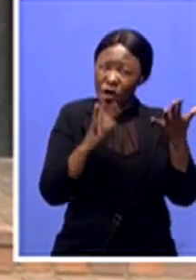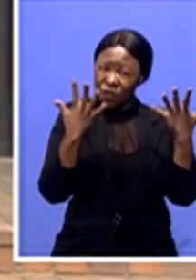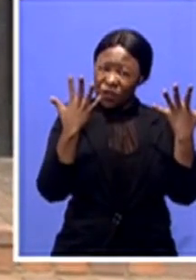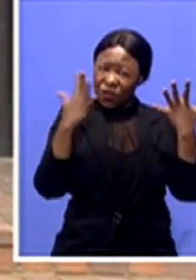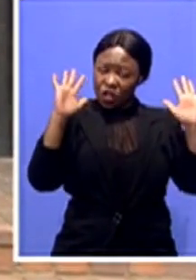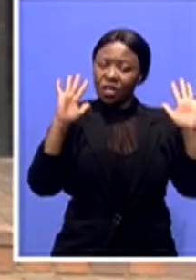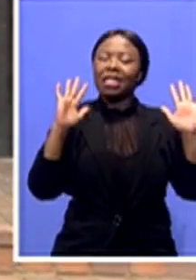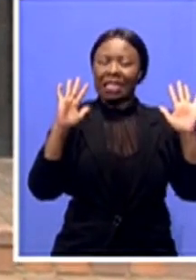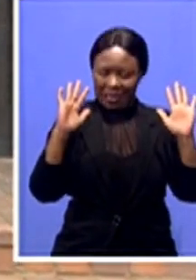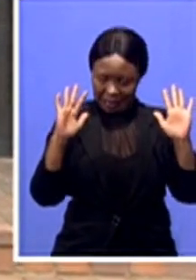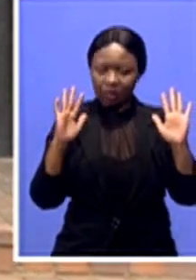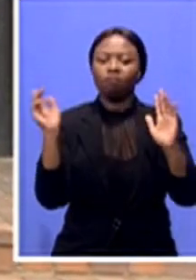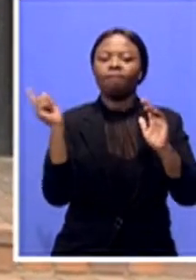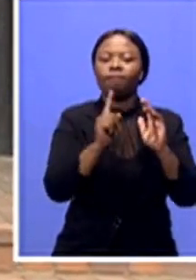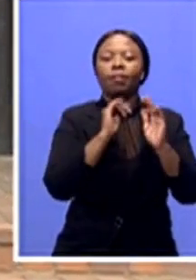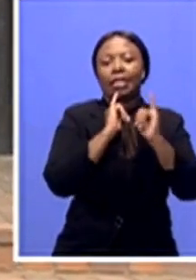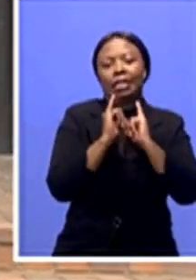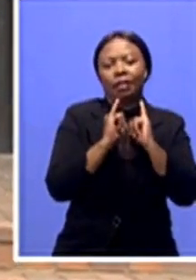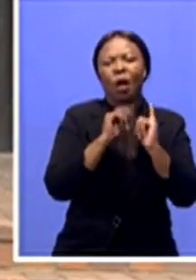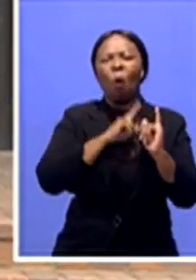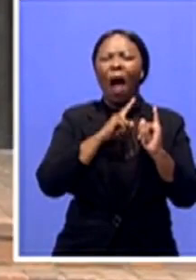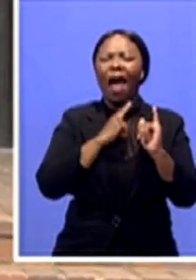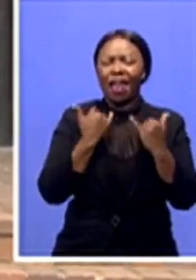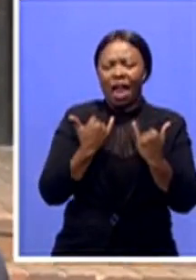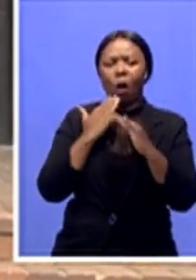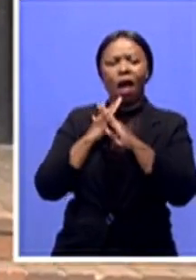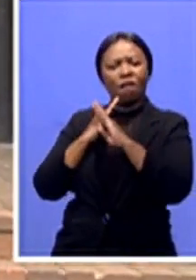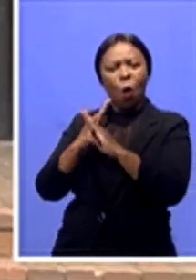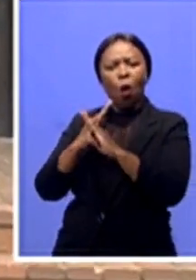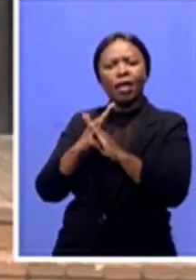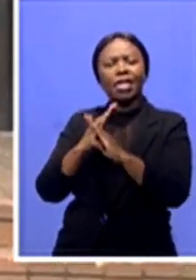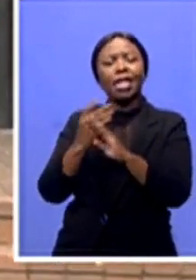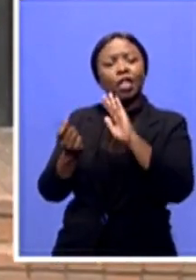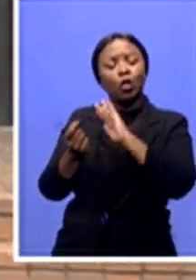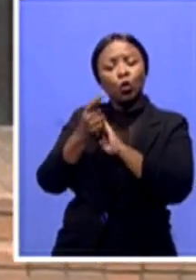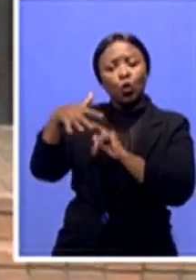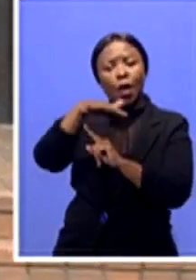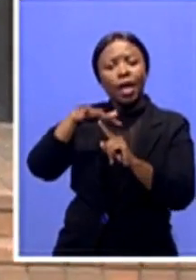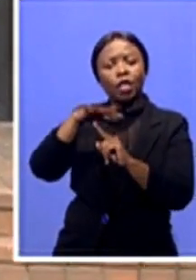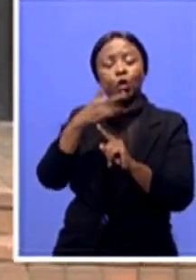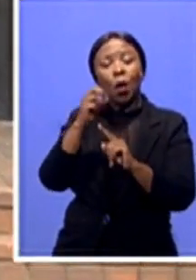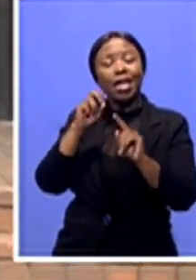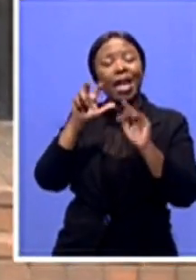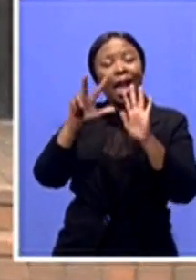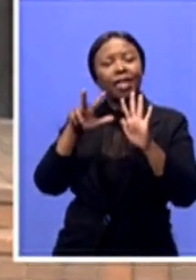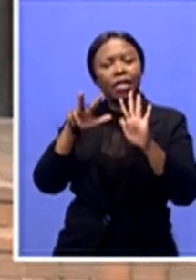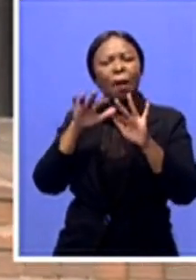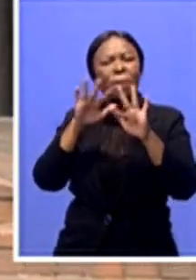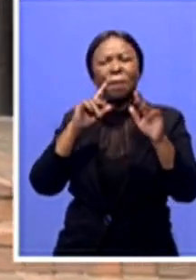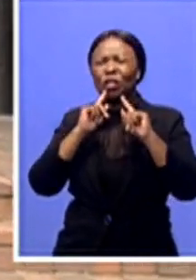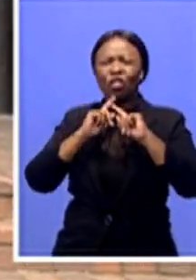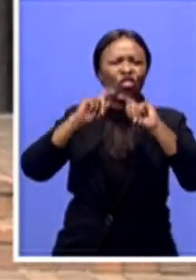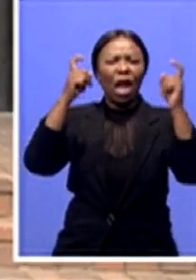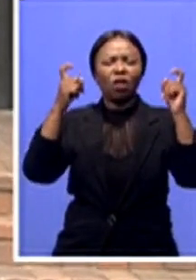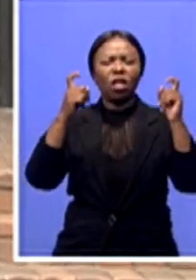a situation that happened in the 2016 local government elections, where people were shouting, "No Sputla, no vote in Tshwane,"